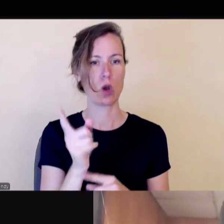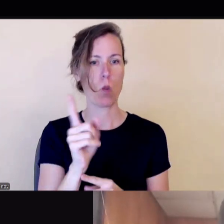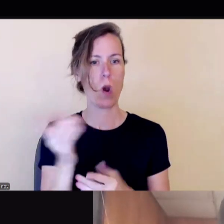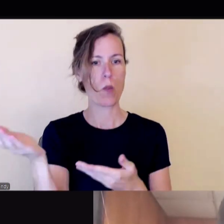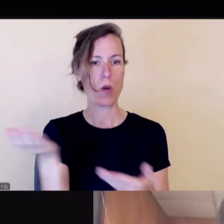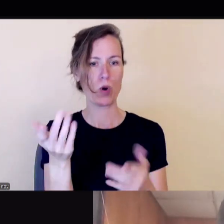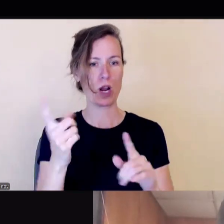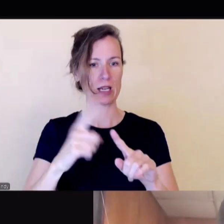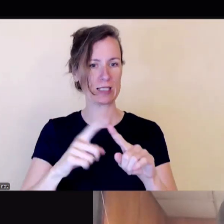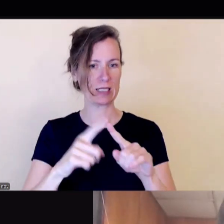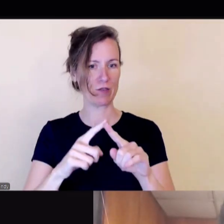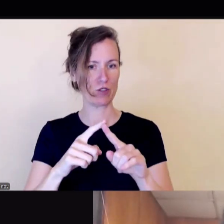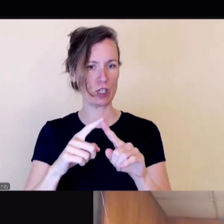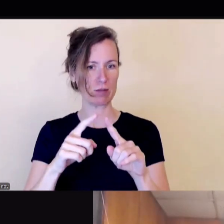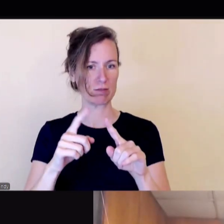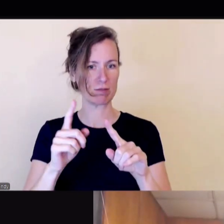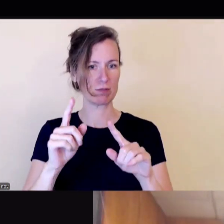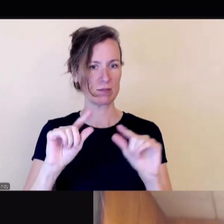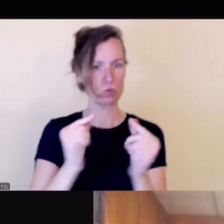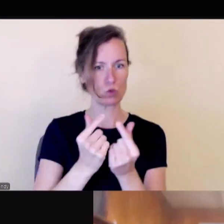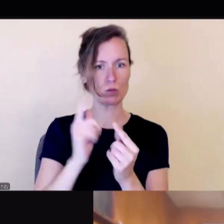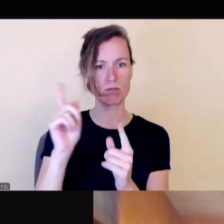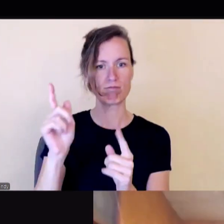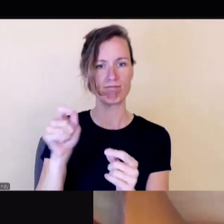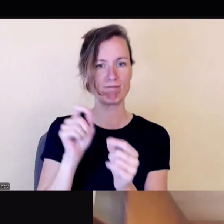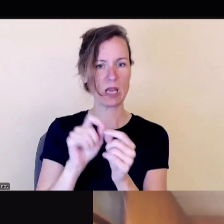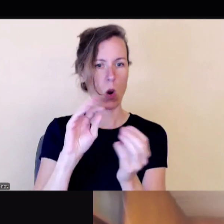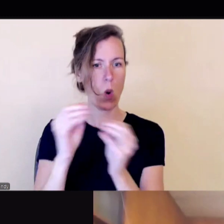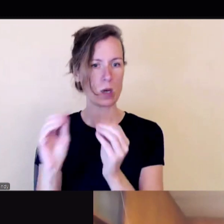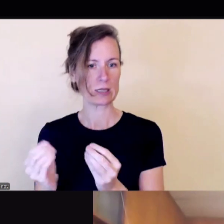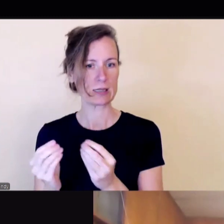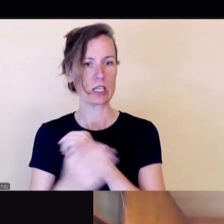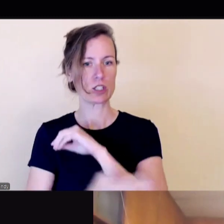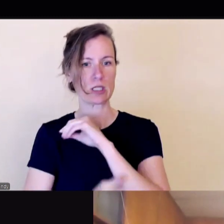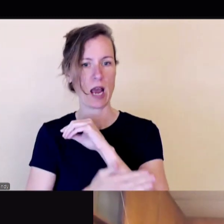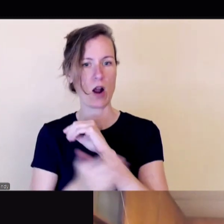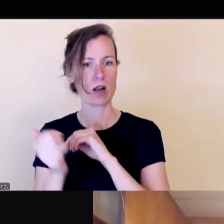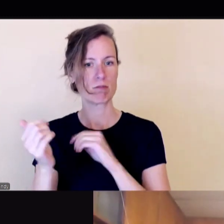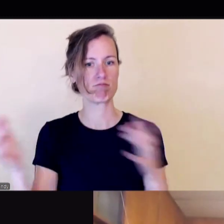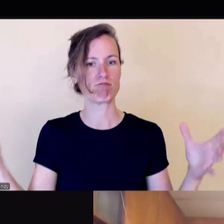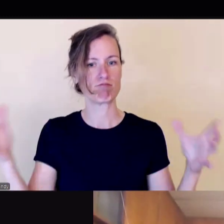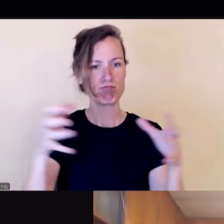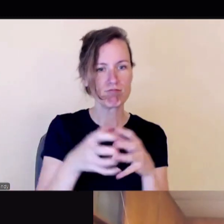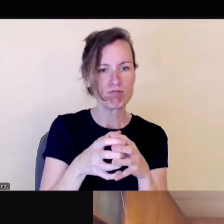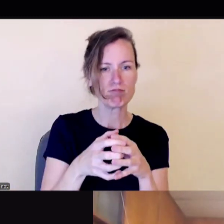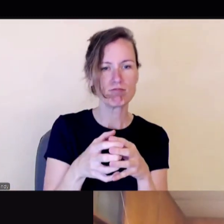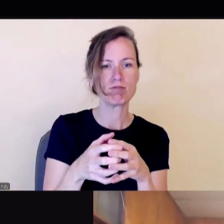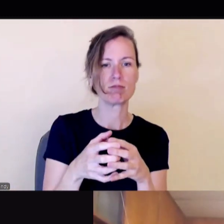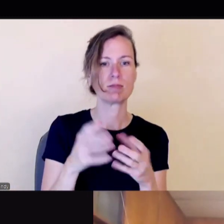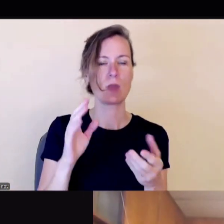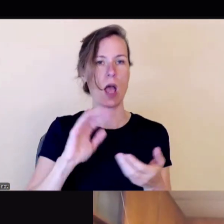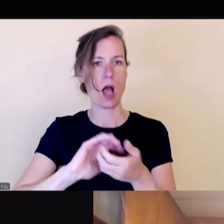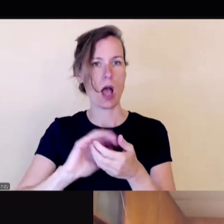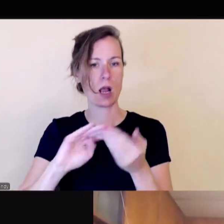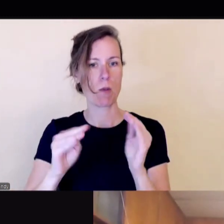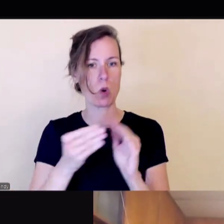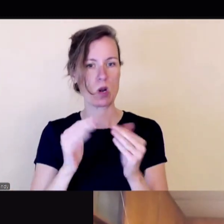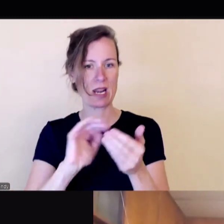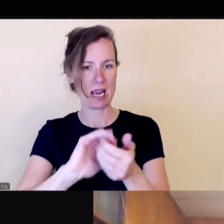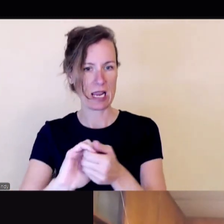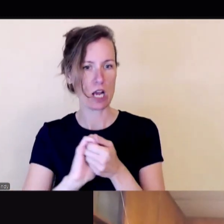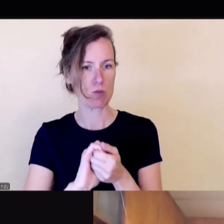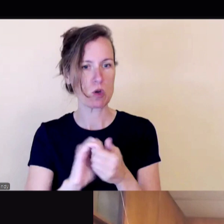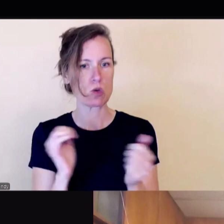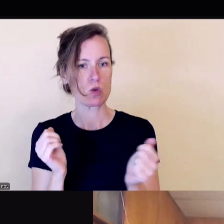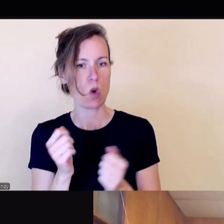that. Table for that, and I'll be reaching out to you regarding that. Awesome. That So would be our wonderful. residents in surrounding areas will know more about that as well. Thank you.